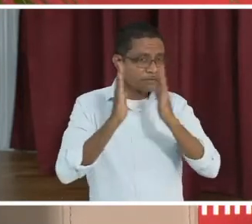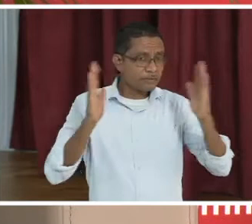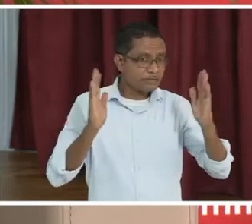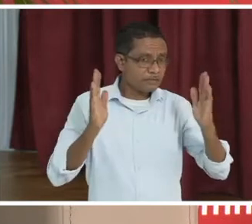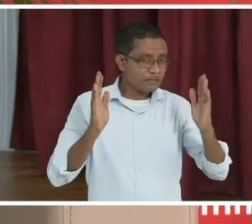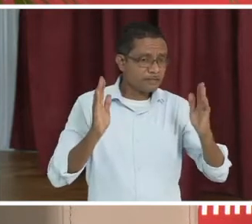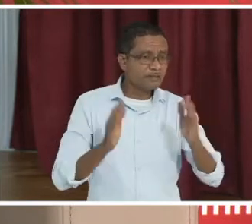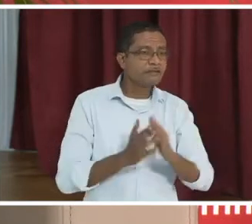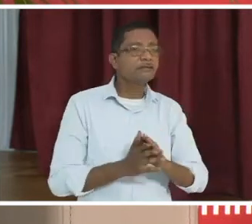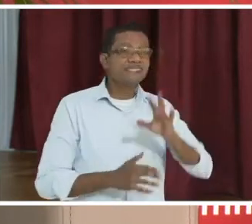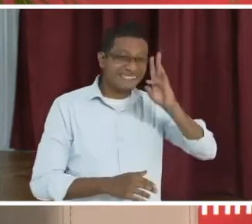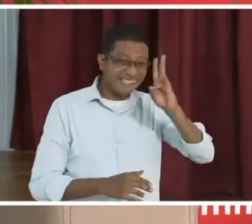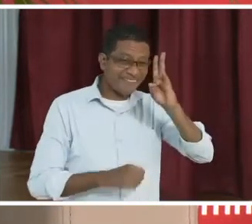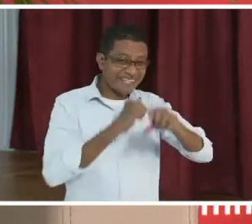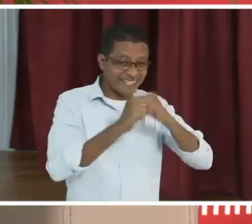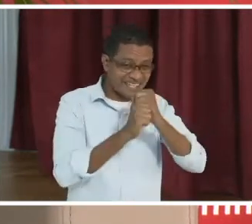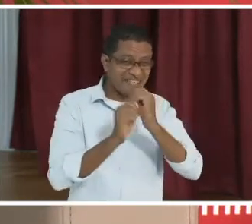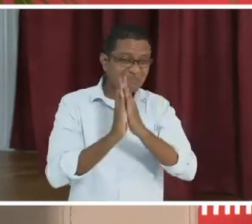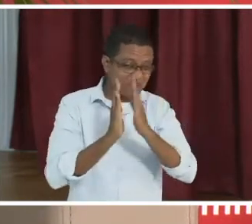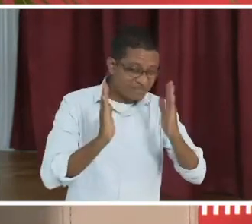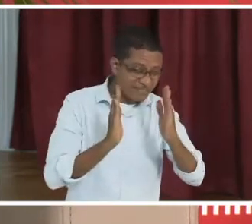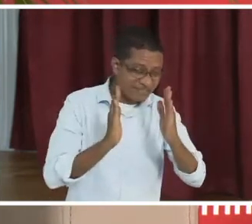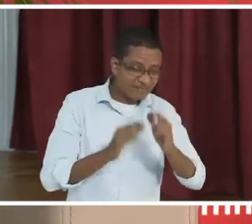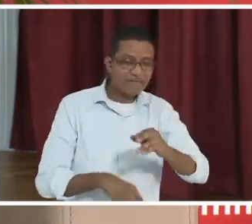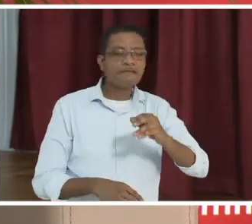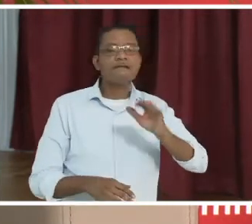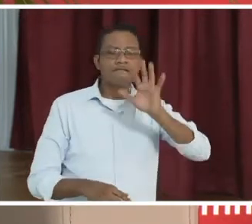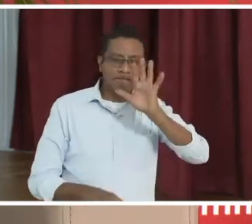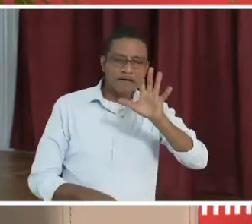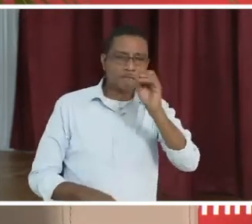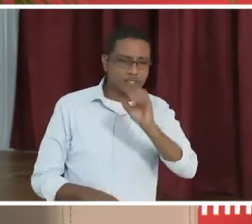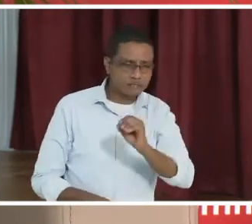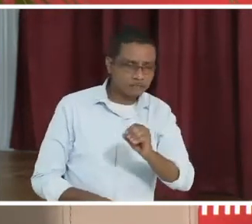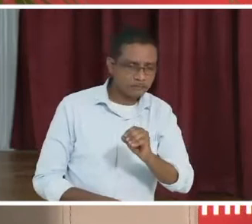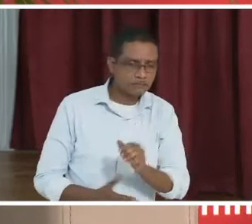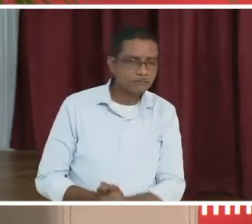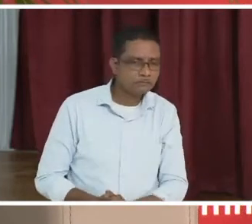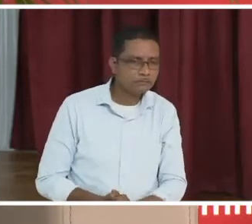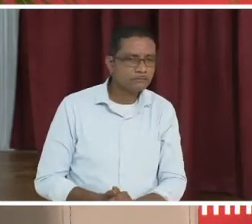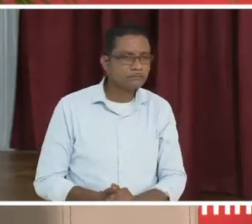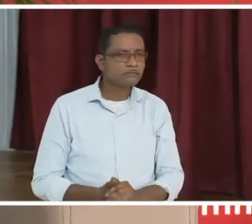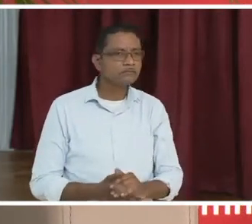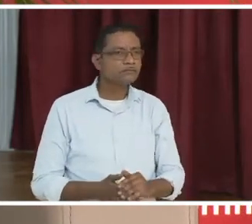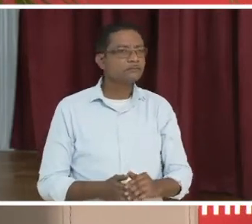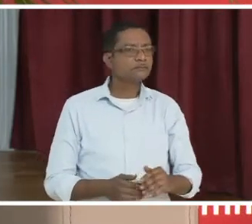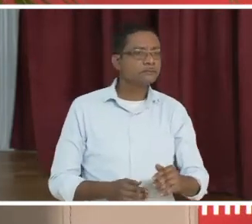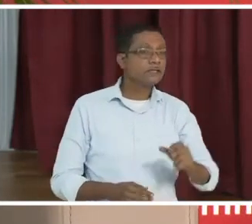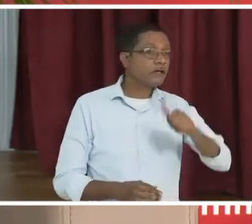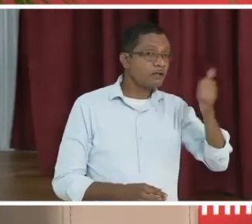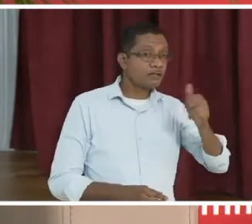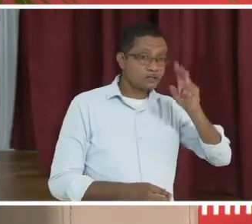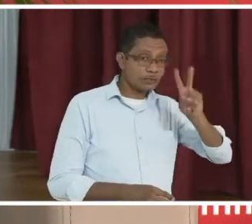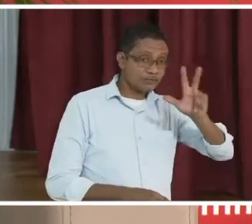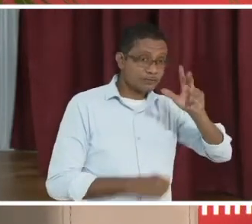5%, and then for the 23 years, 5%. So there are certain guarantees, fixed rates, if you will,